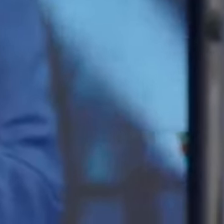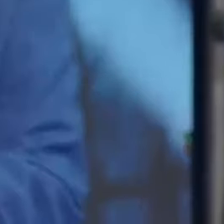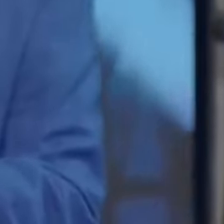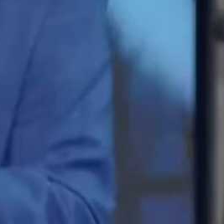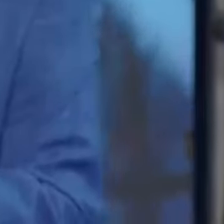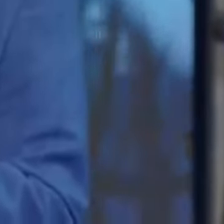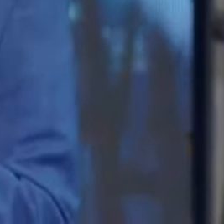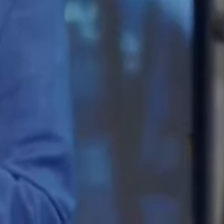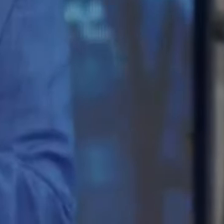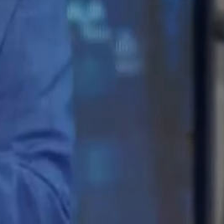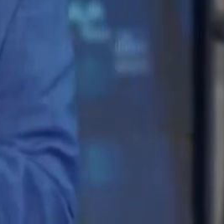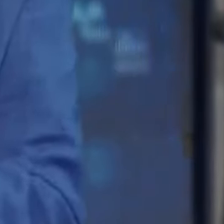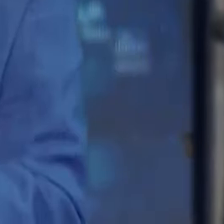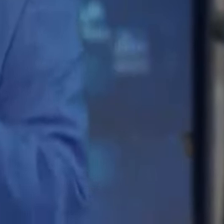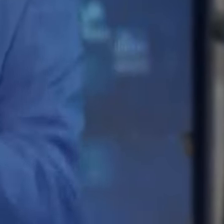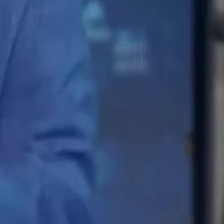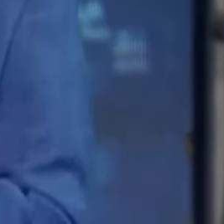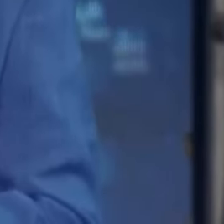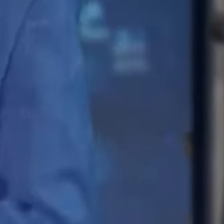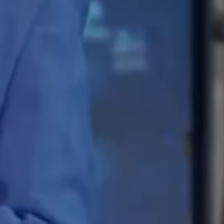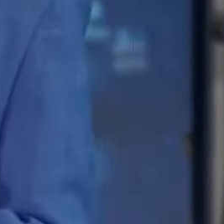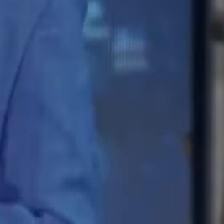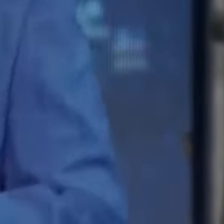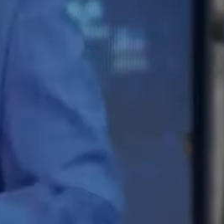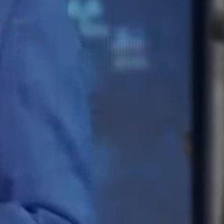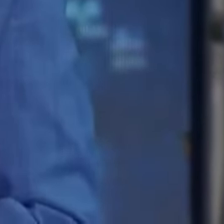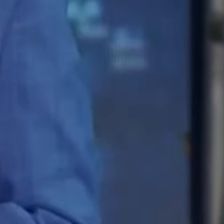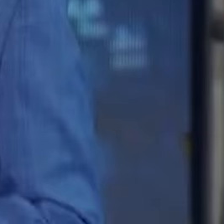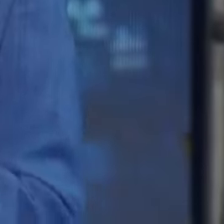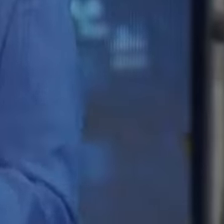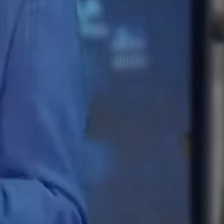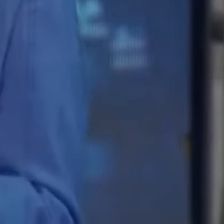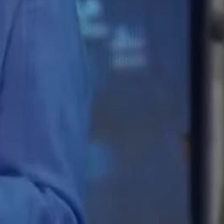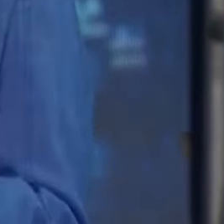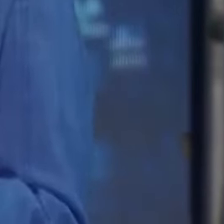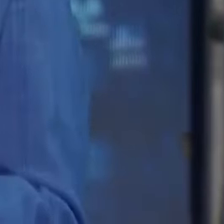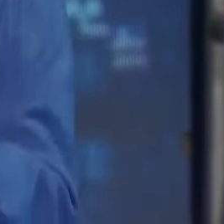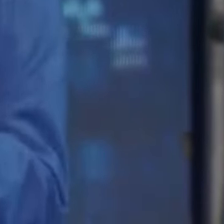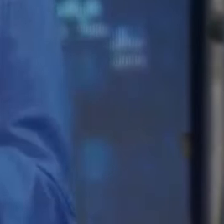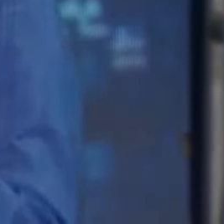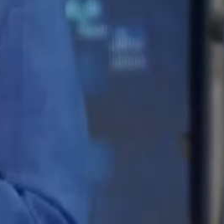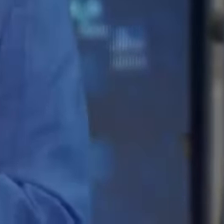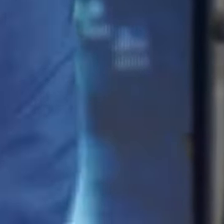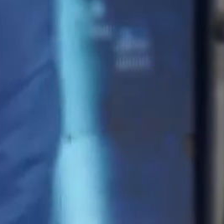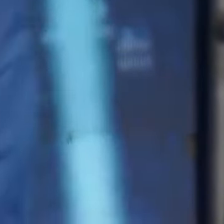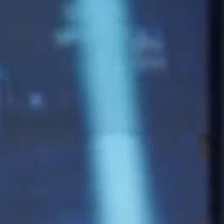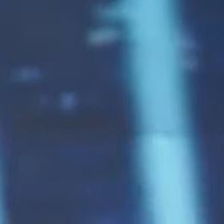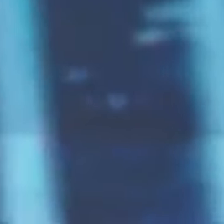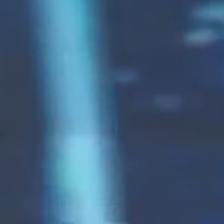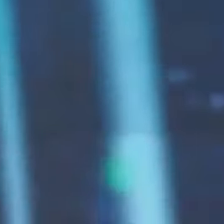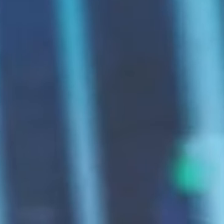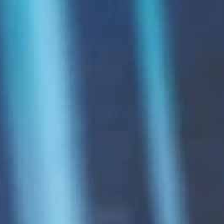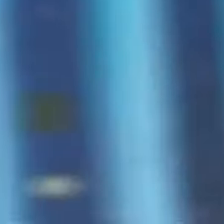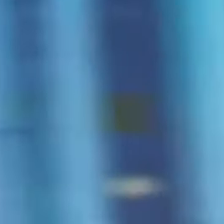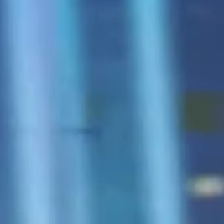to drive with meaningful motive towards growth and towards my goal, the growing